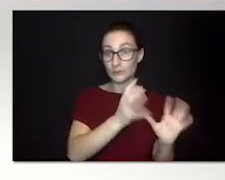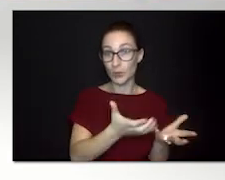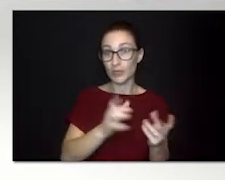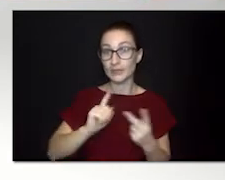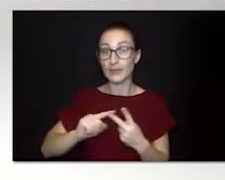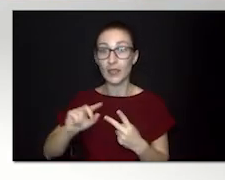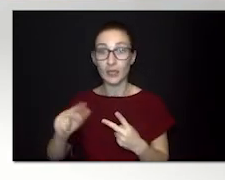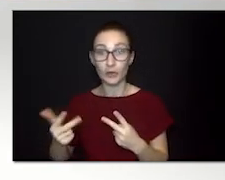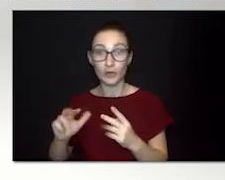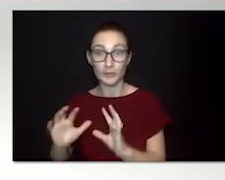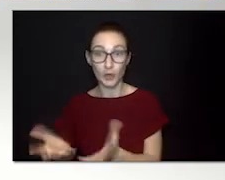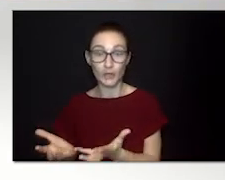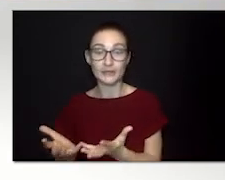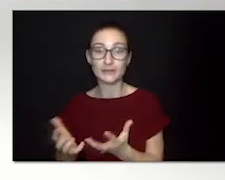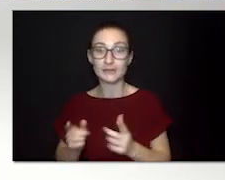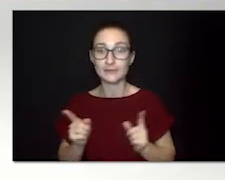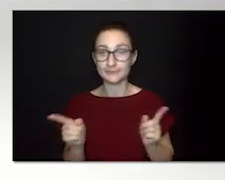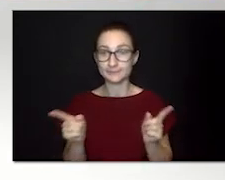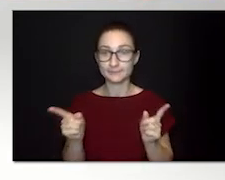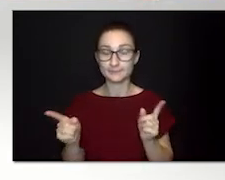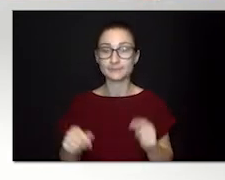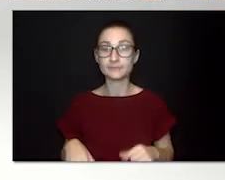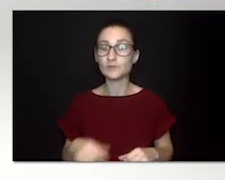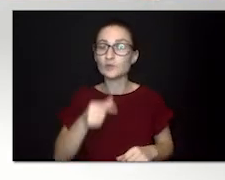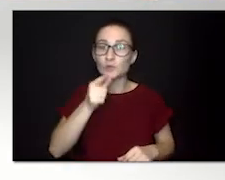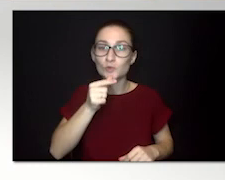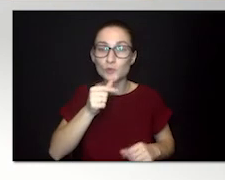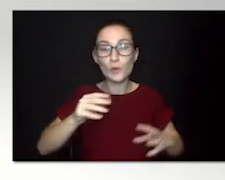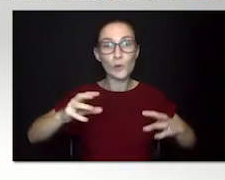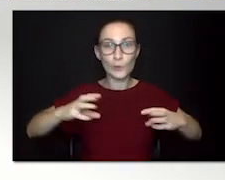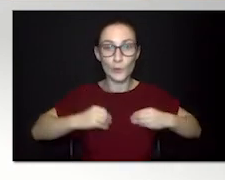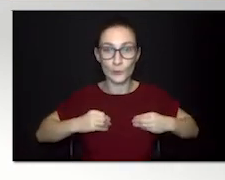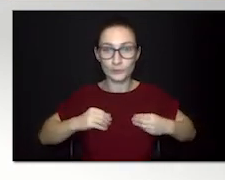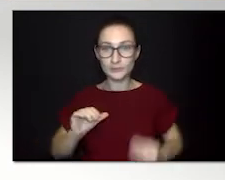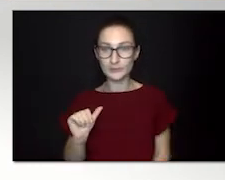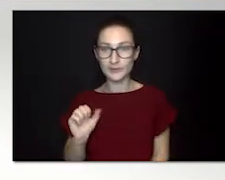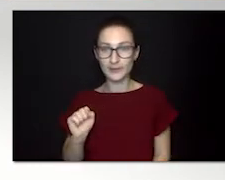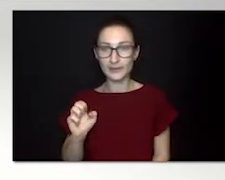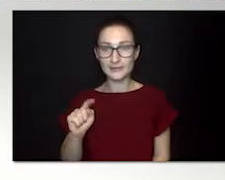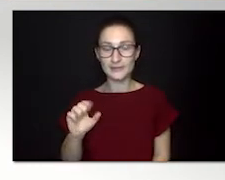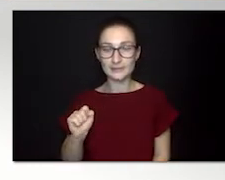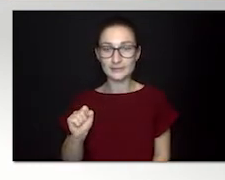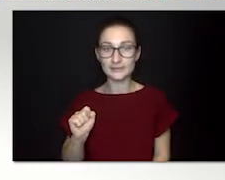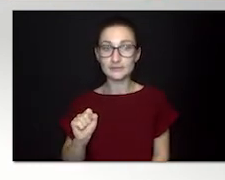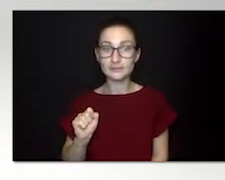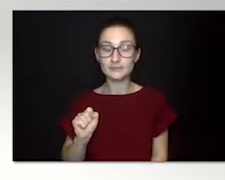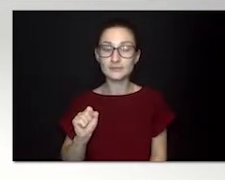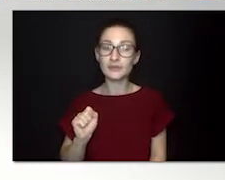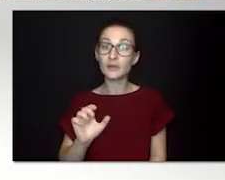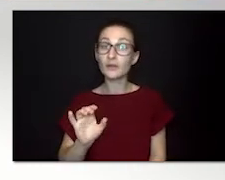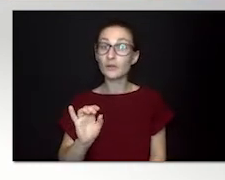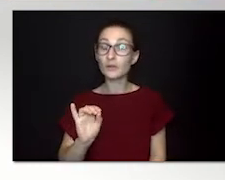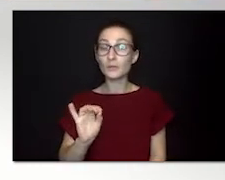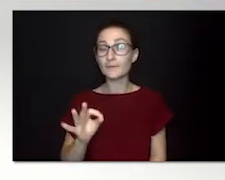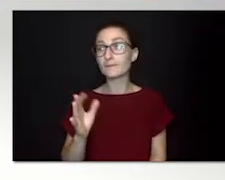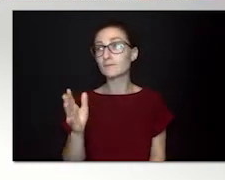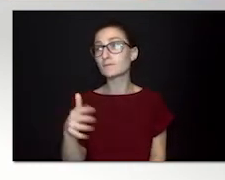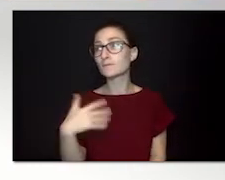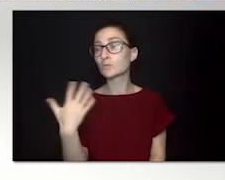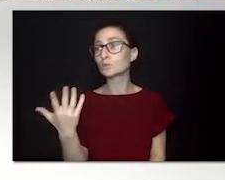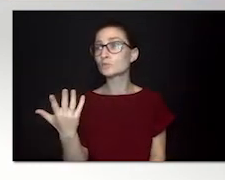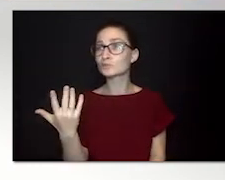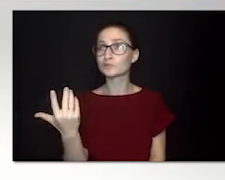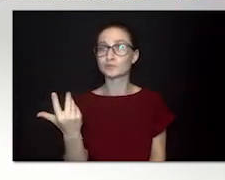first party and one is a third party. And those just differentiate who actually owns the assets. So if there's a case